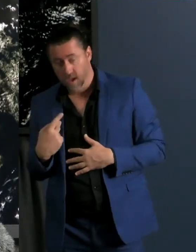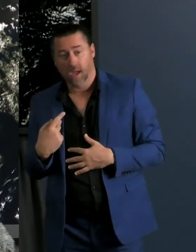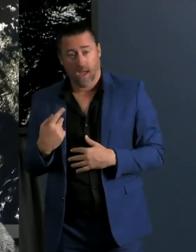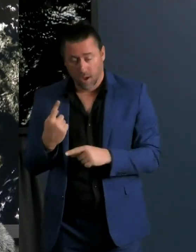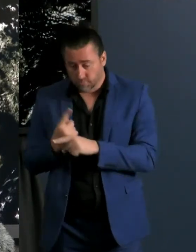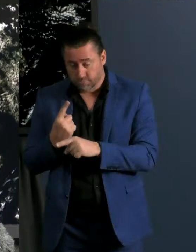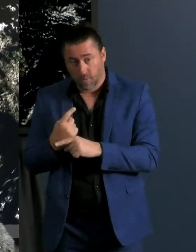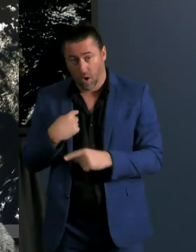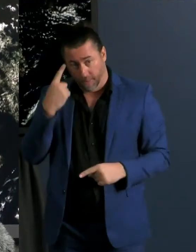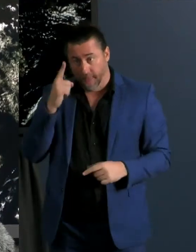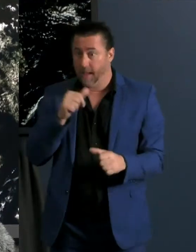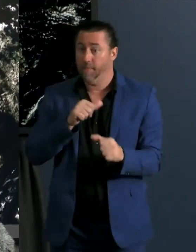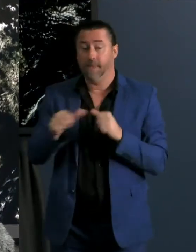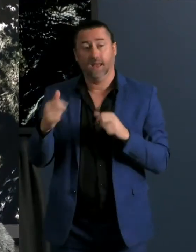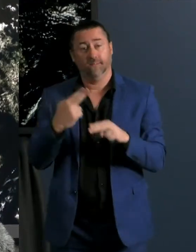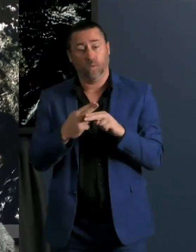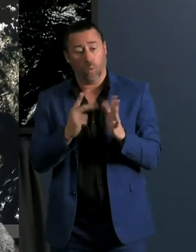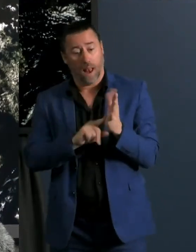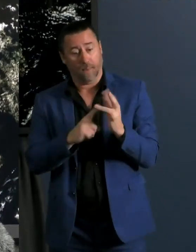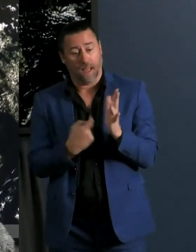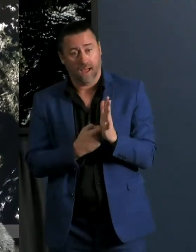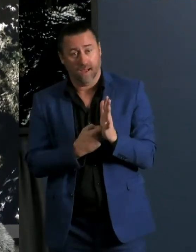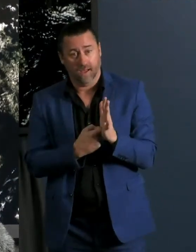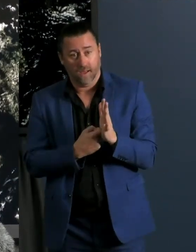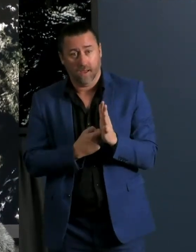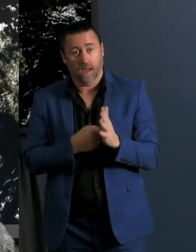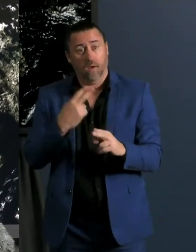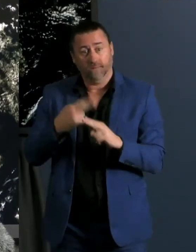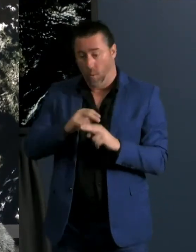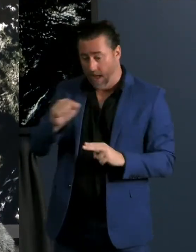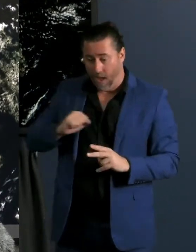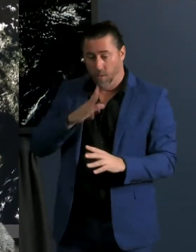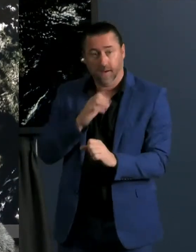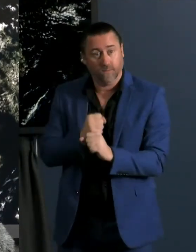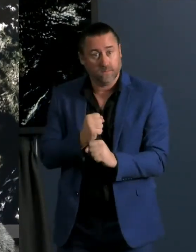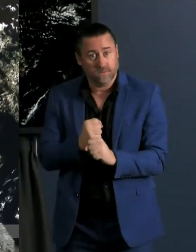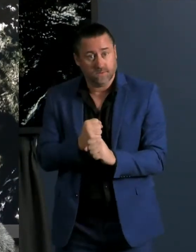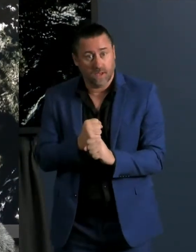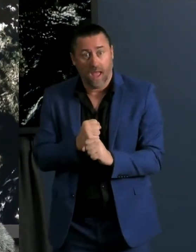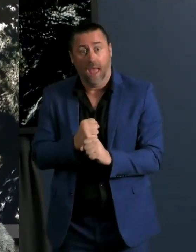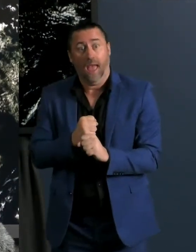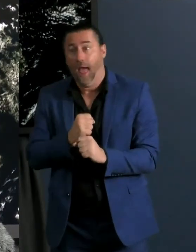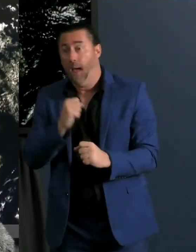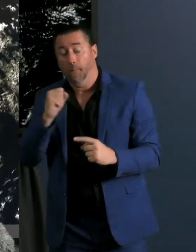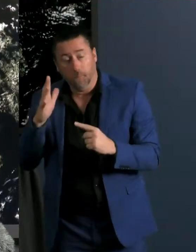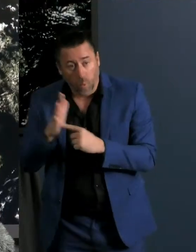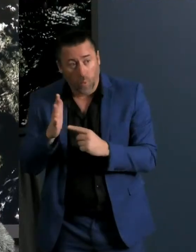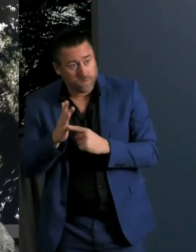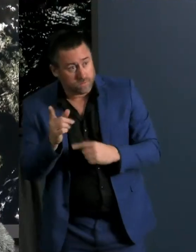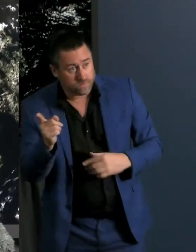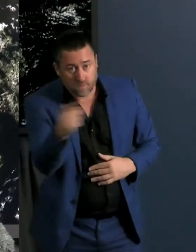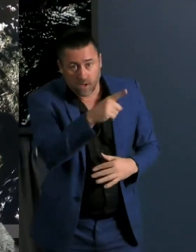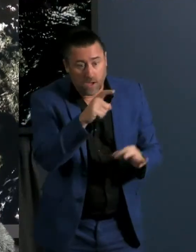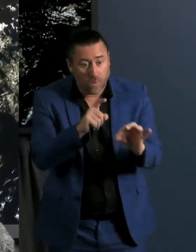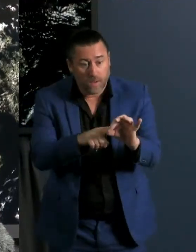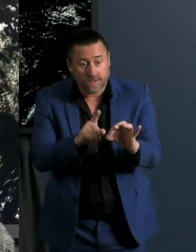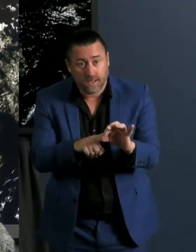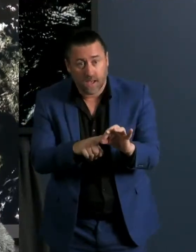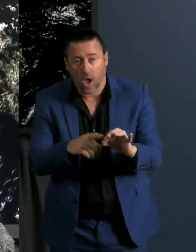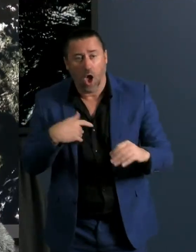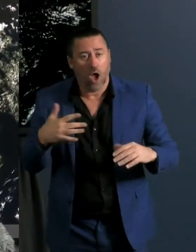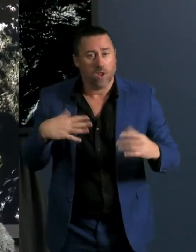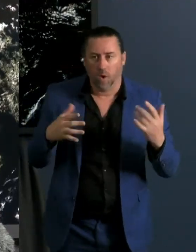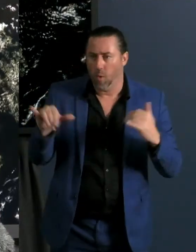the best interests of the Labor Party, of the caucus, and most importantly of Queenslanders, that we needed to put an